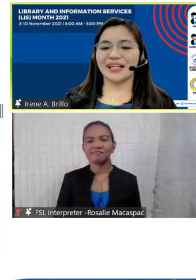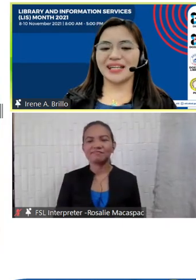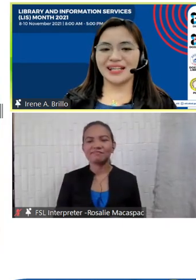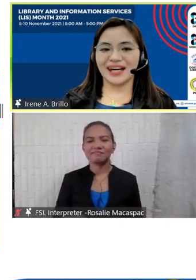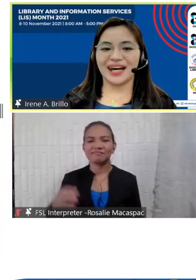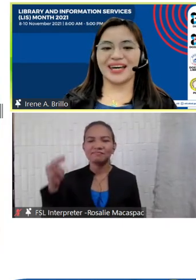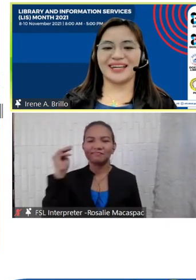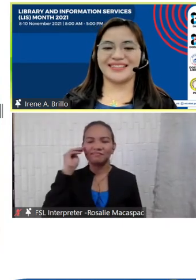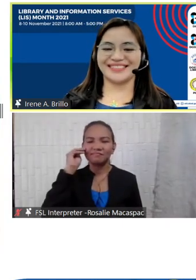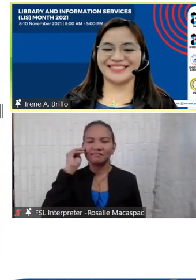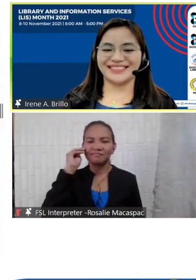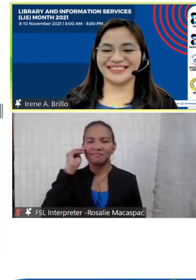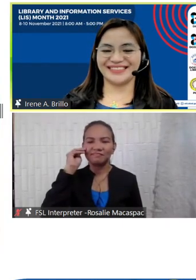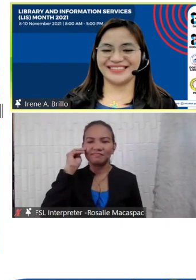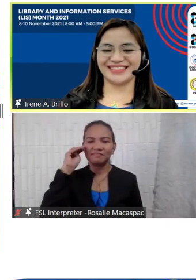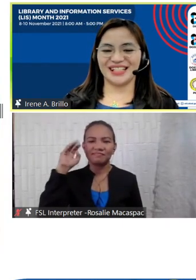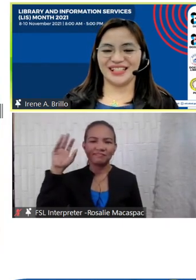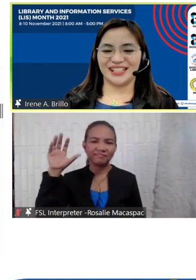O. Mahinay.